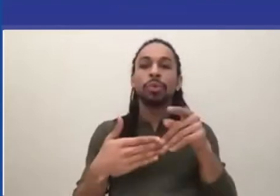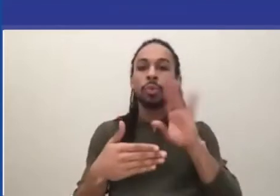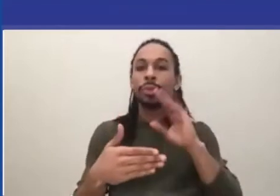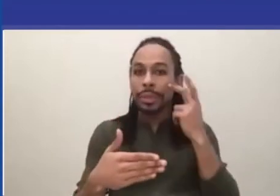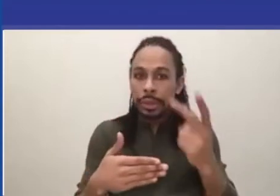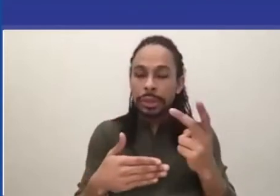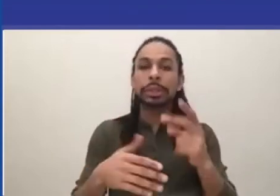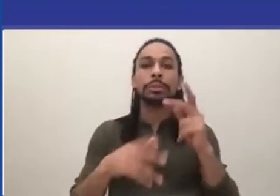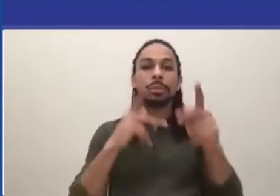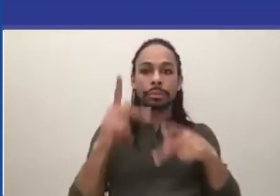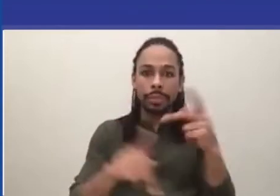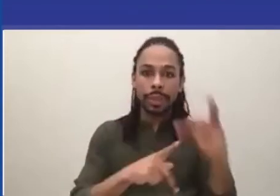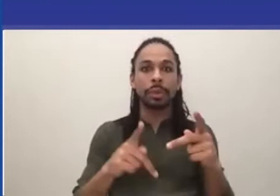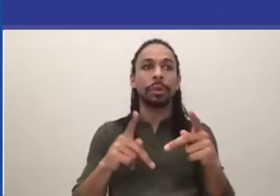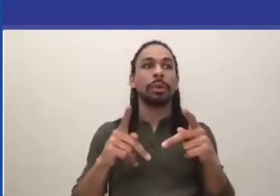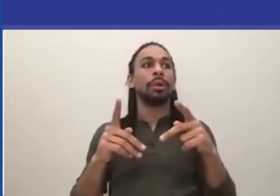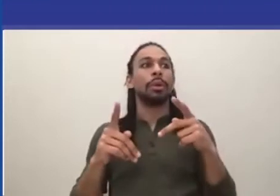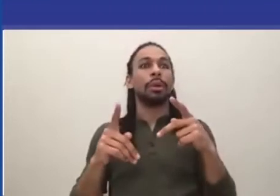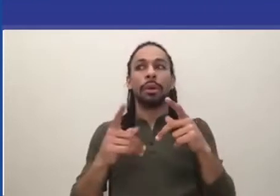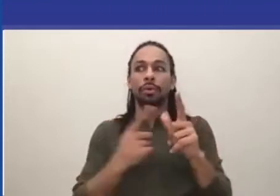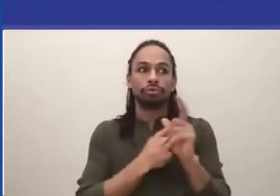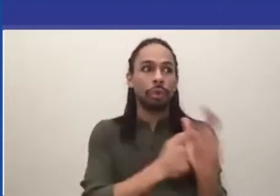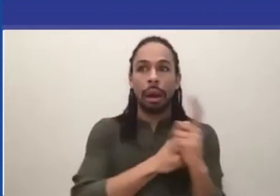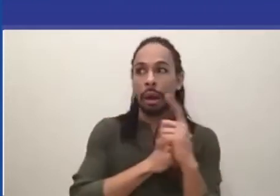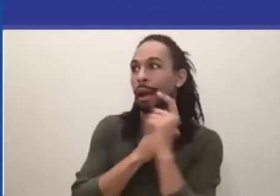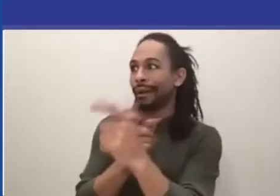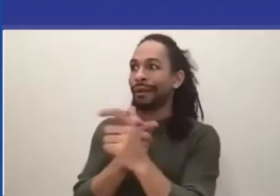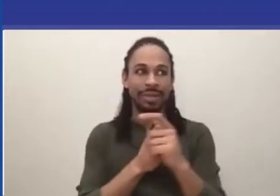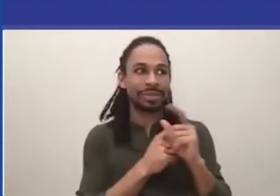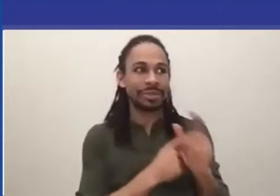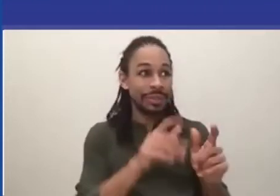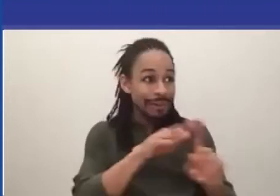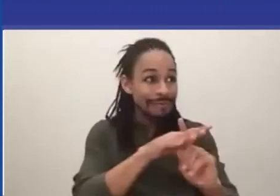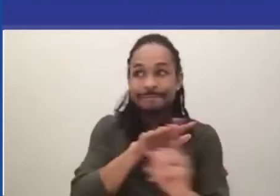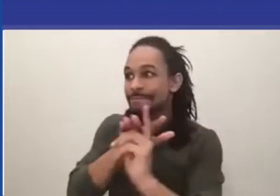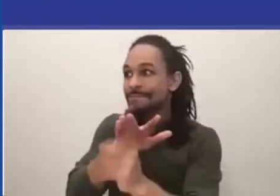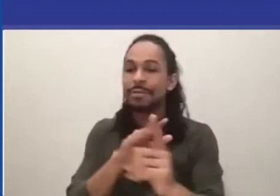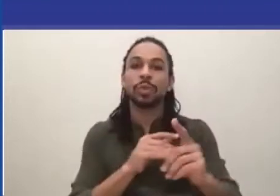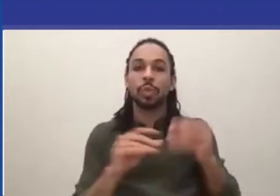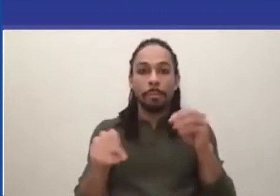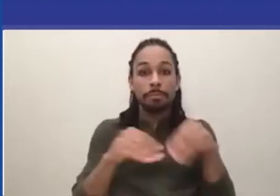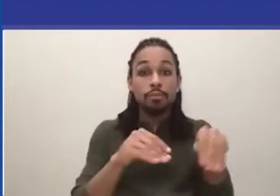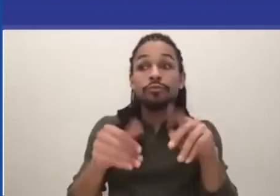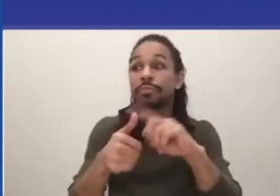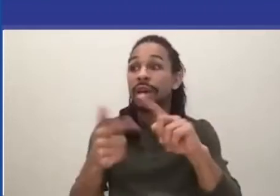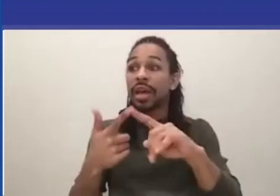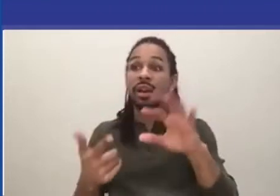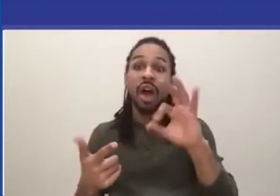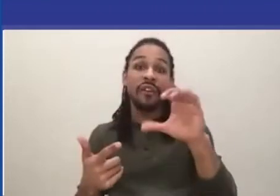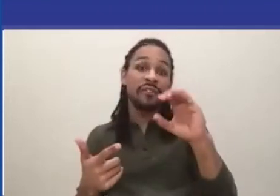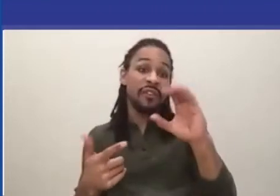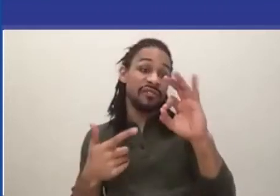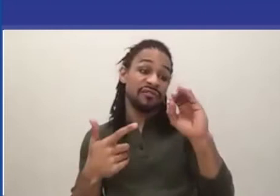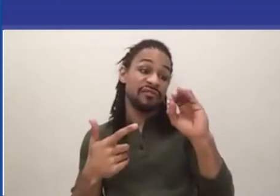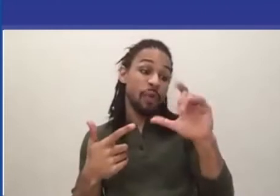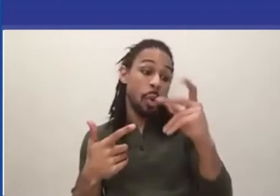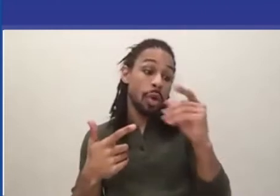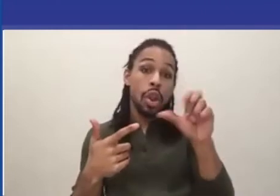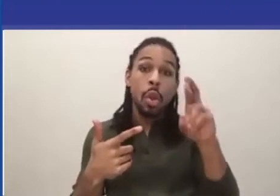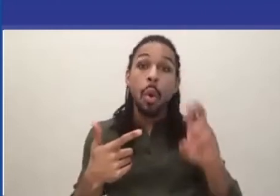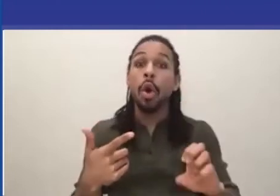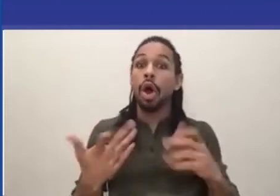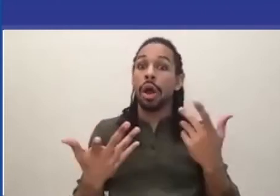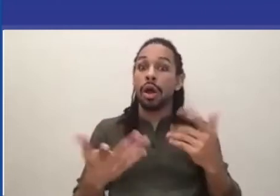of movement, cultural activity, folkloric, because we have not been able to mourn. And